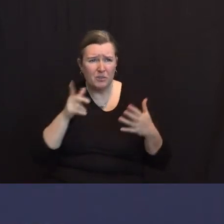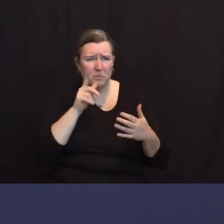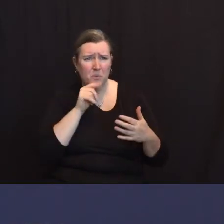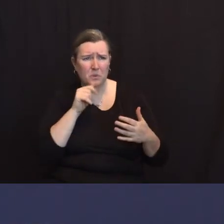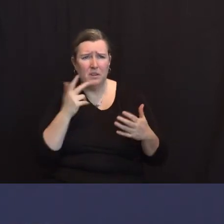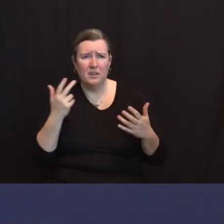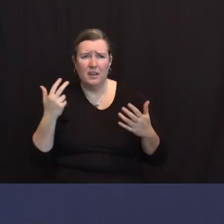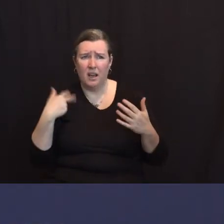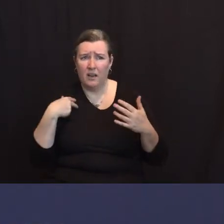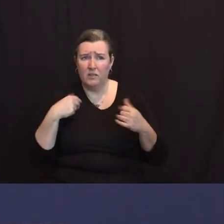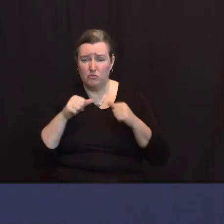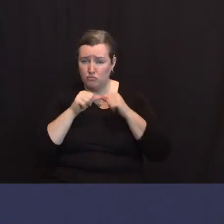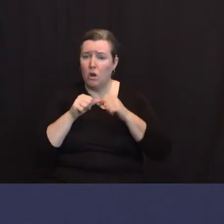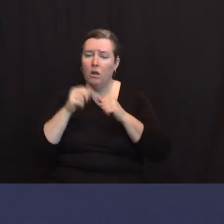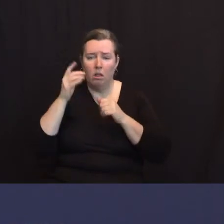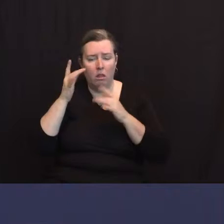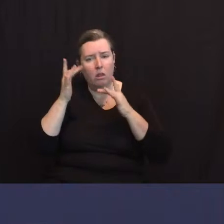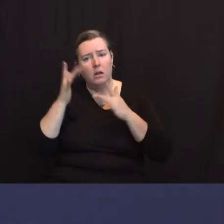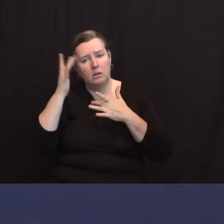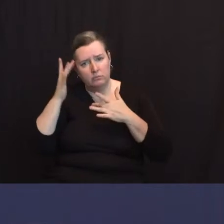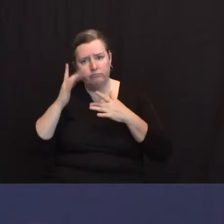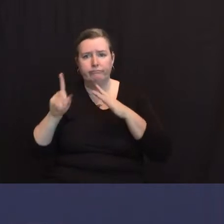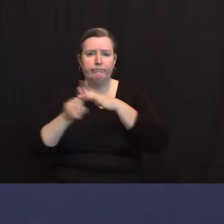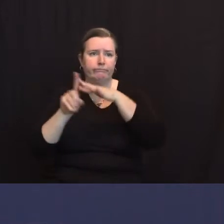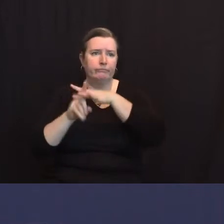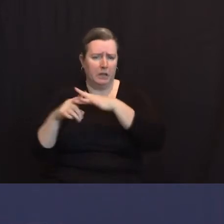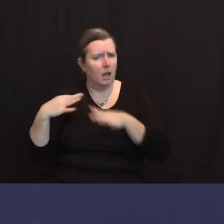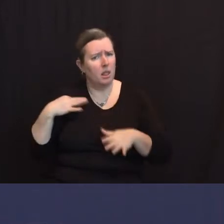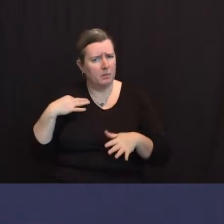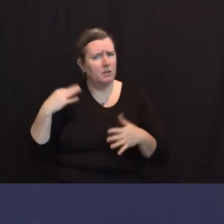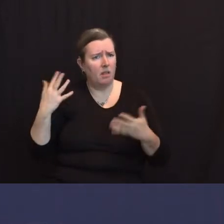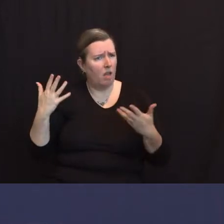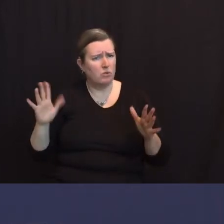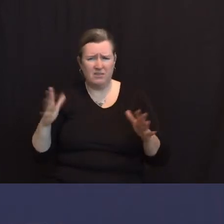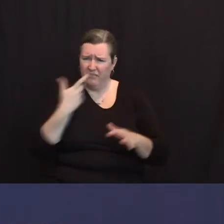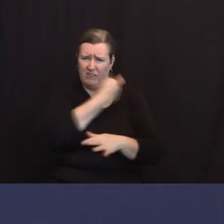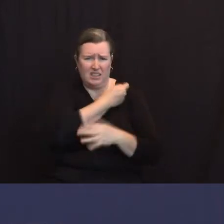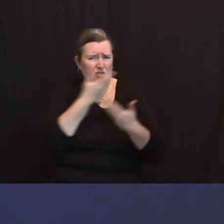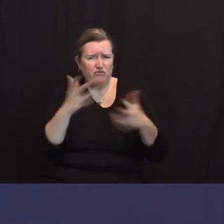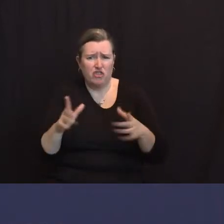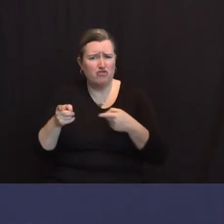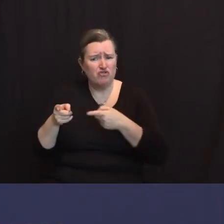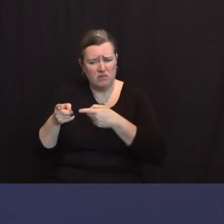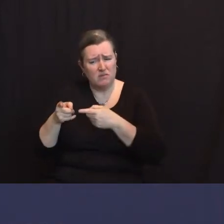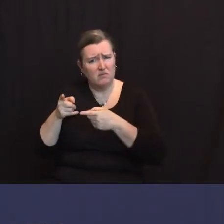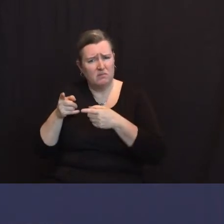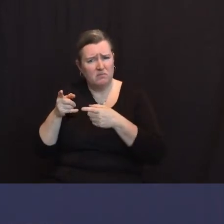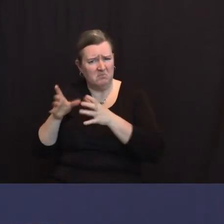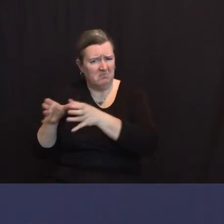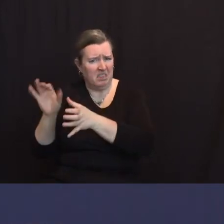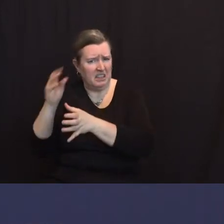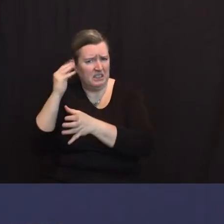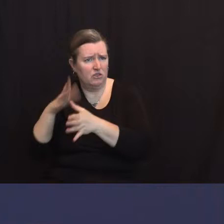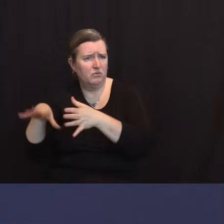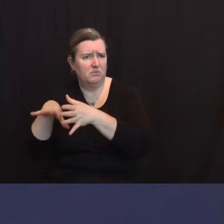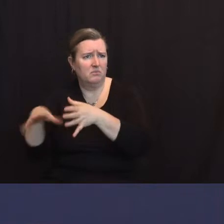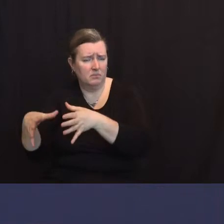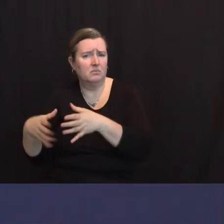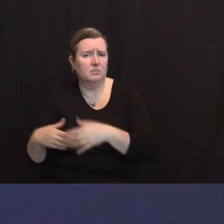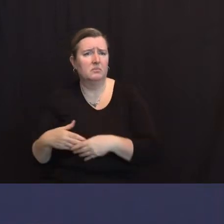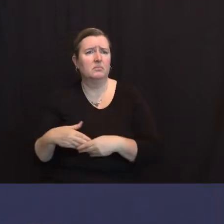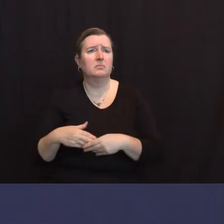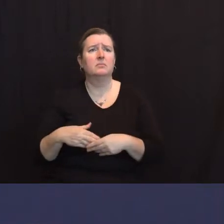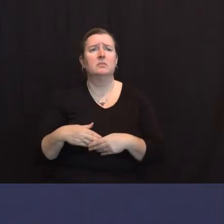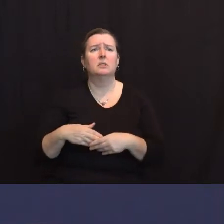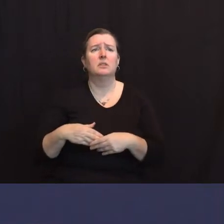been eligible, and in many cases have been vaccinated. Real quick. With the newly eligible people, I've heard personally